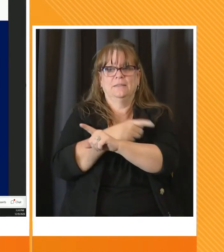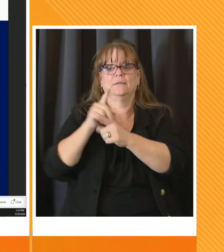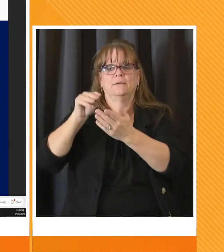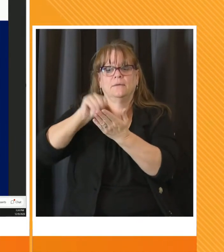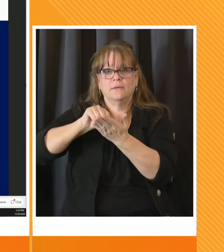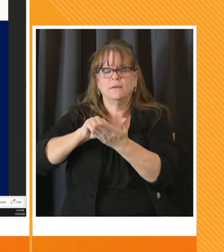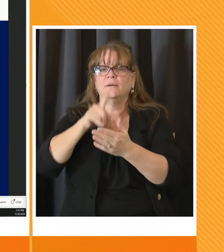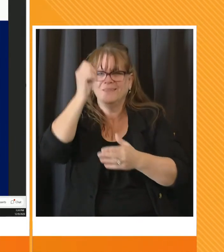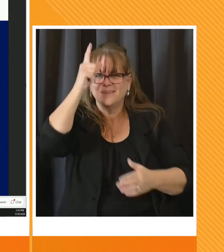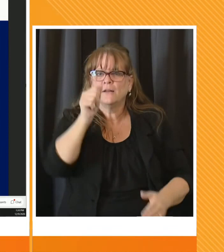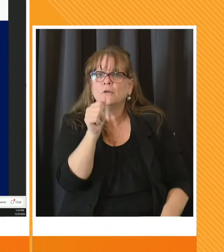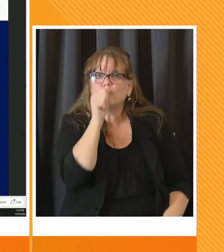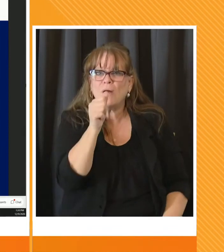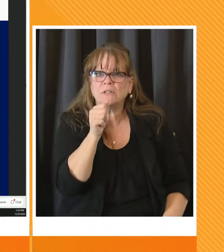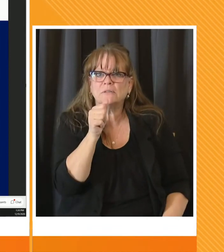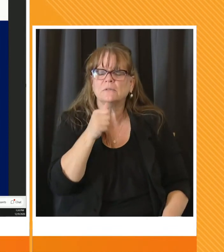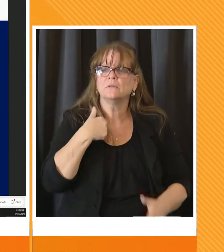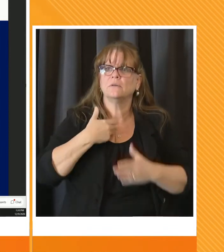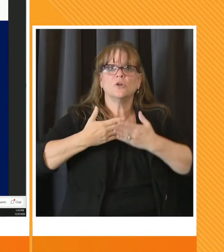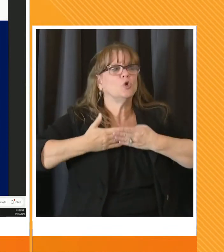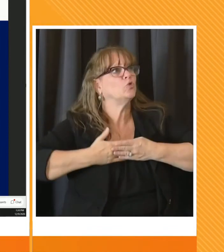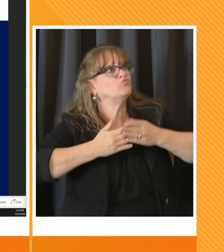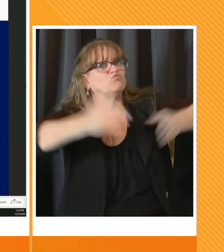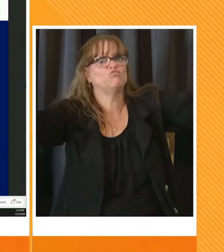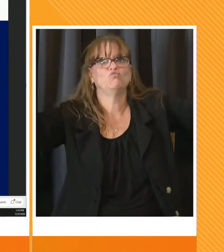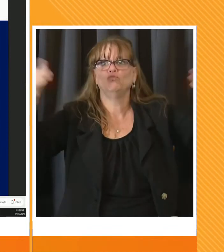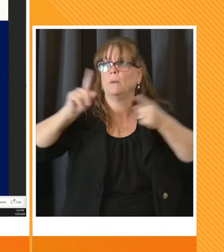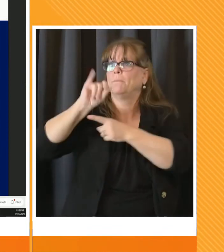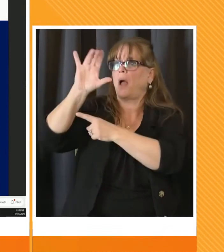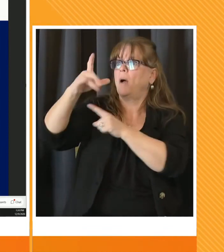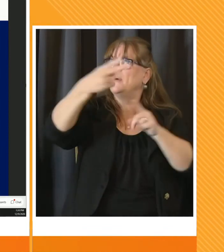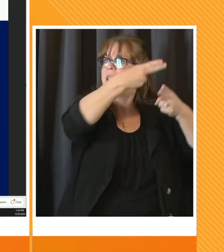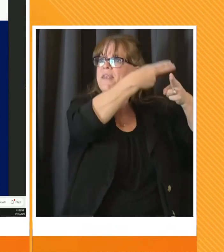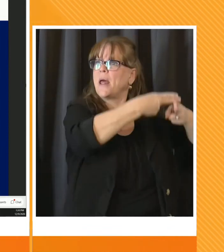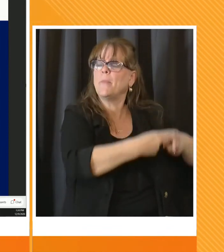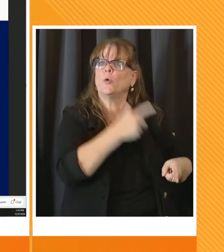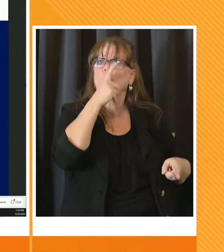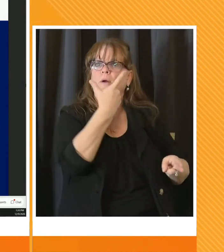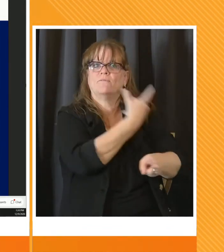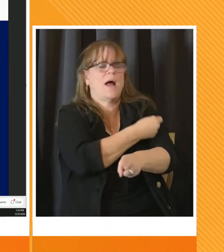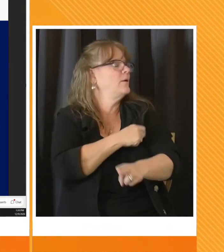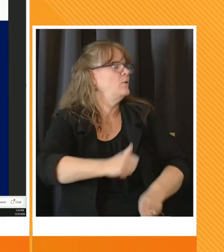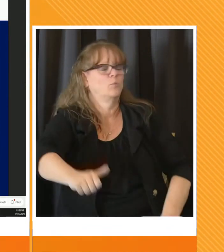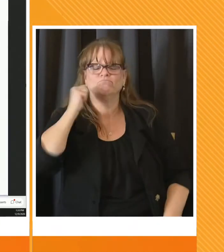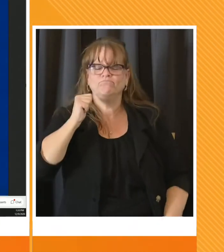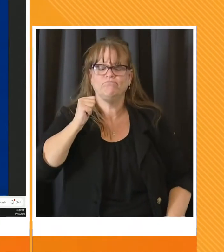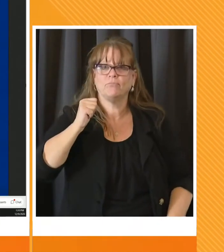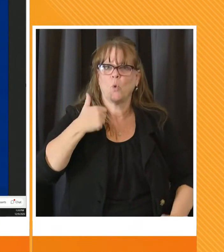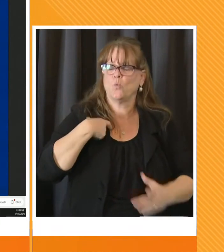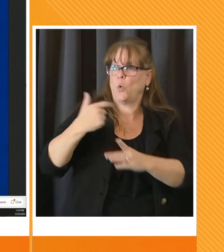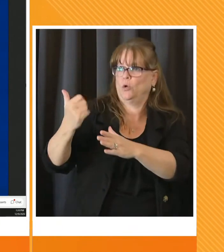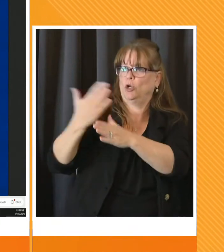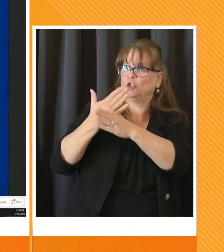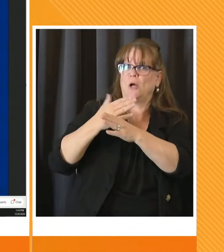and the state of Colorado will not be sharing personal information with the federal government.